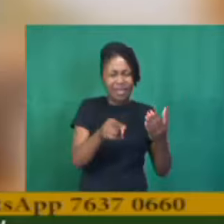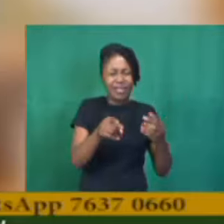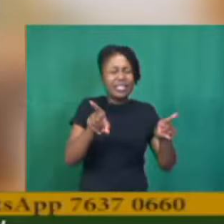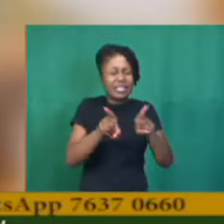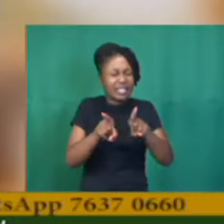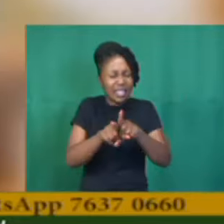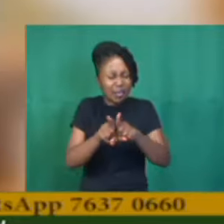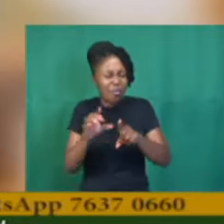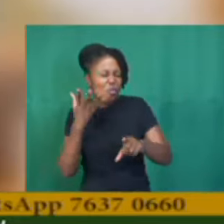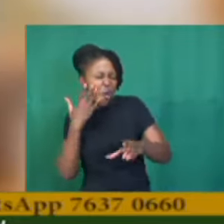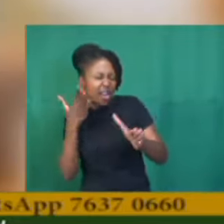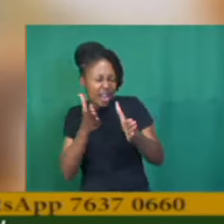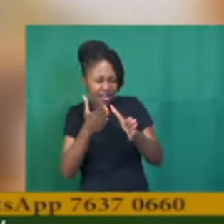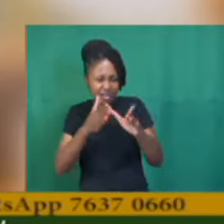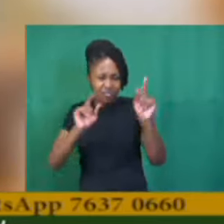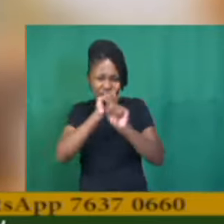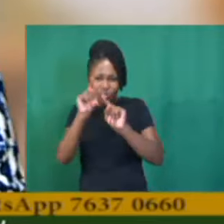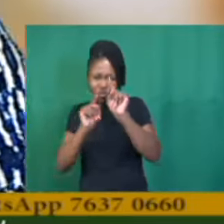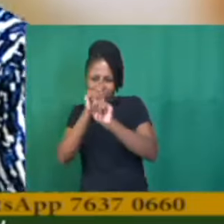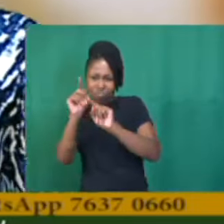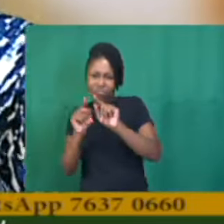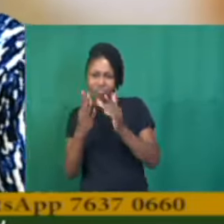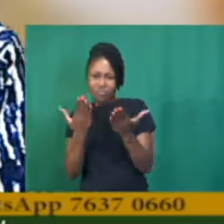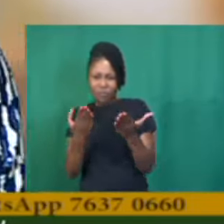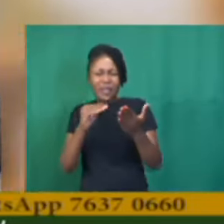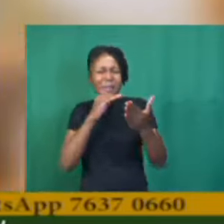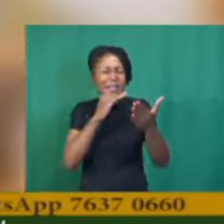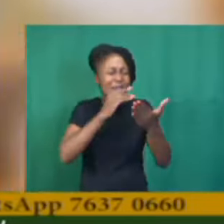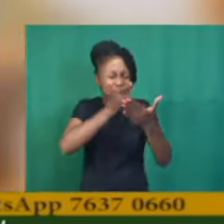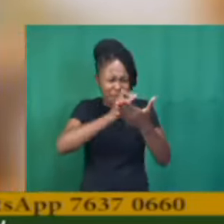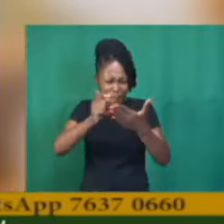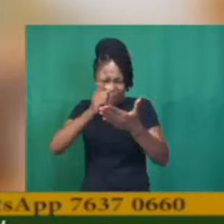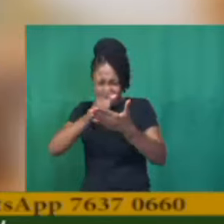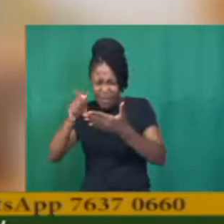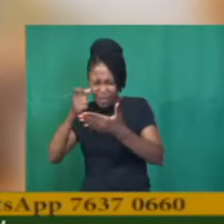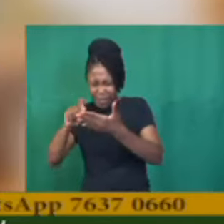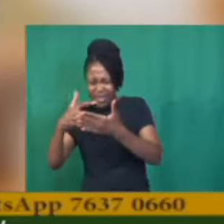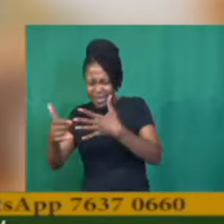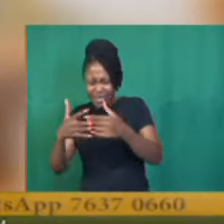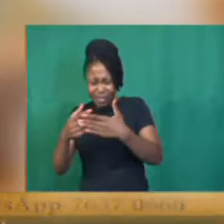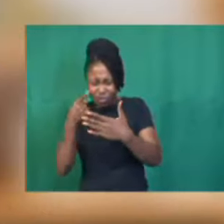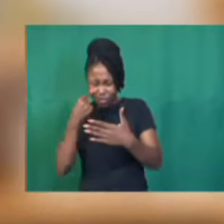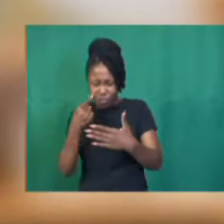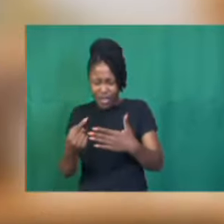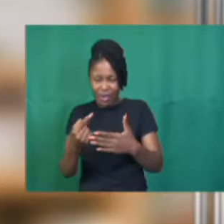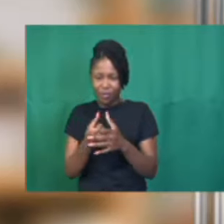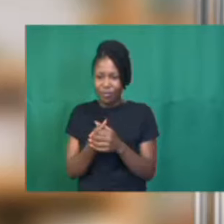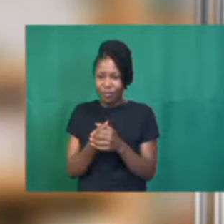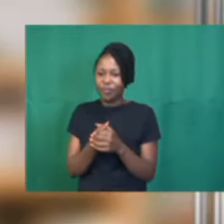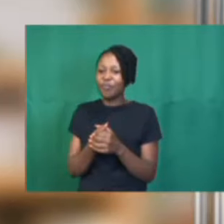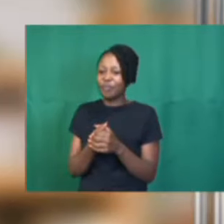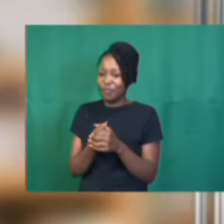responding to the question. So basically, it is the writing down of what I have just noted. Okay, maybe just another quick